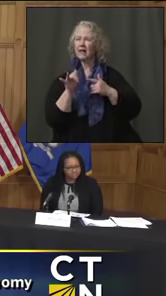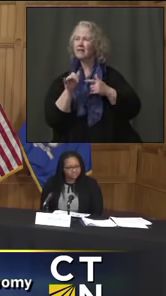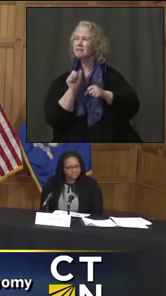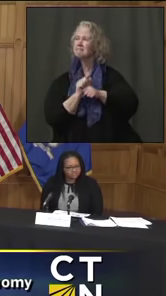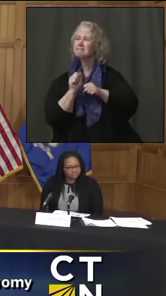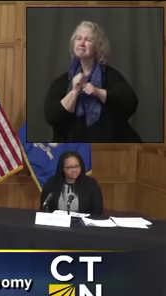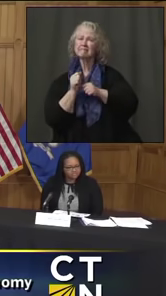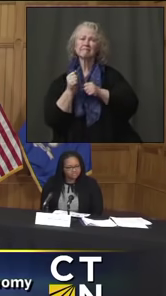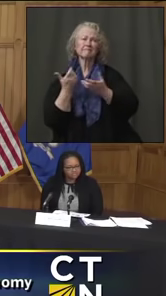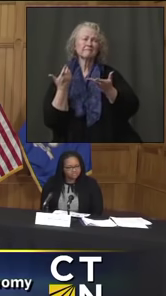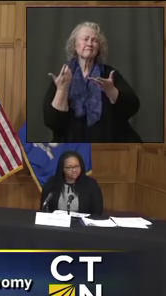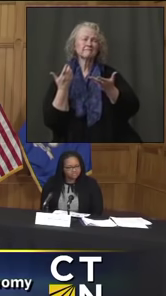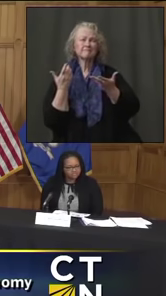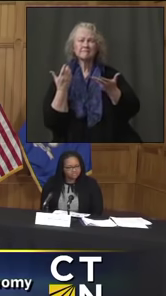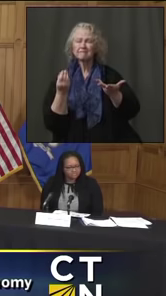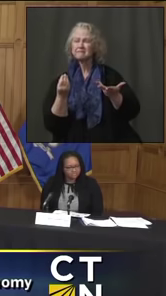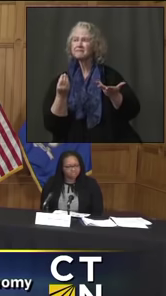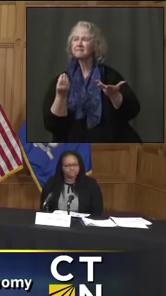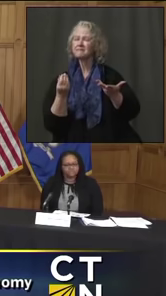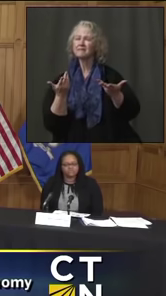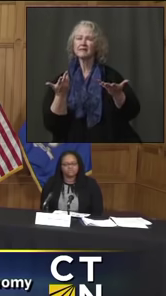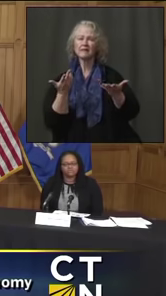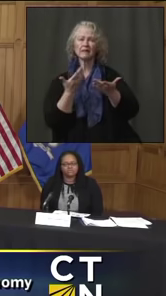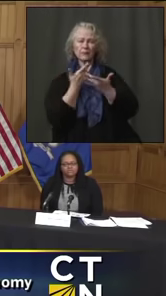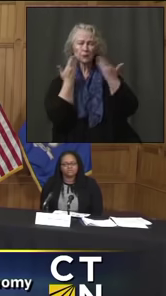find employment.